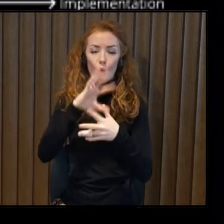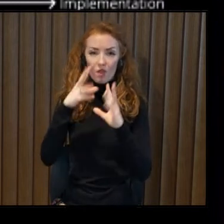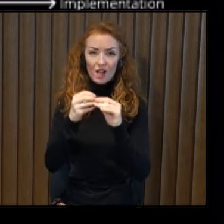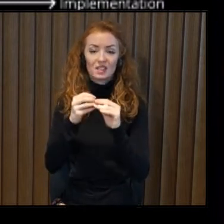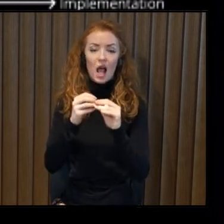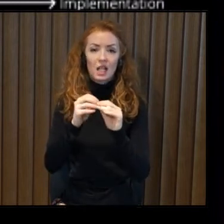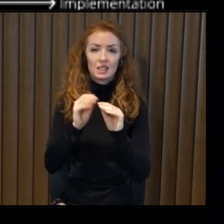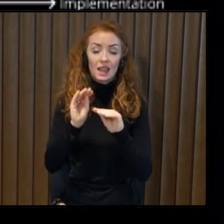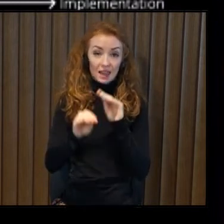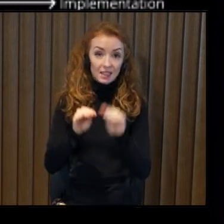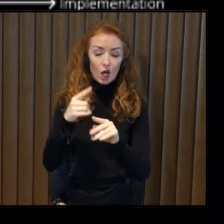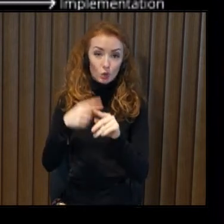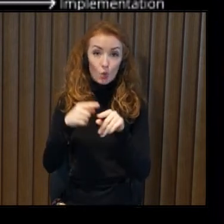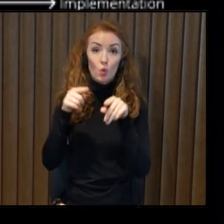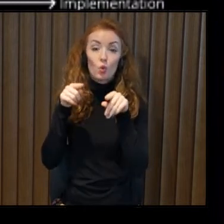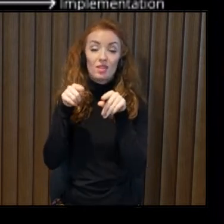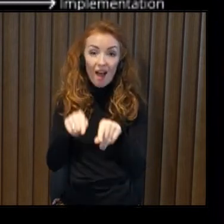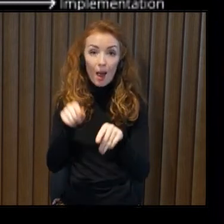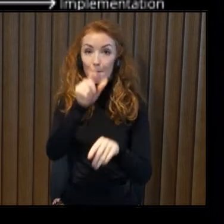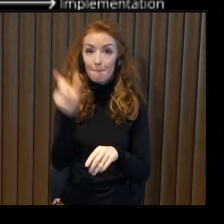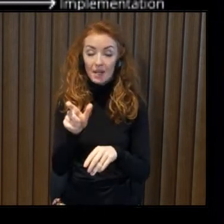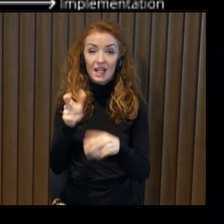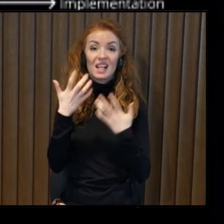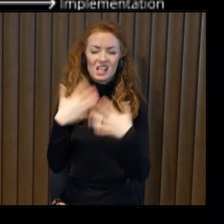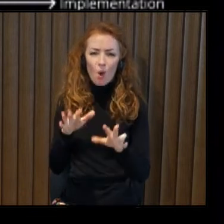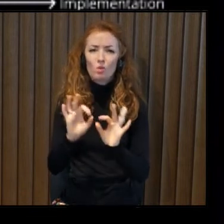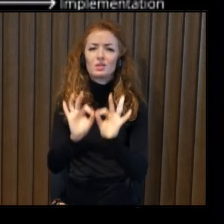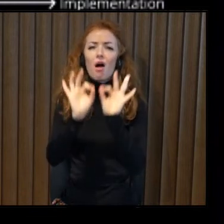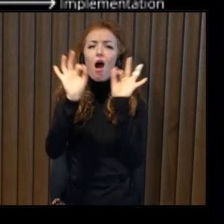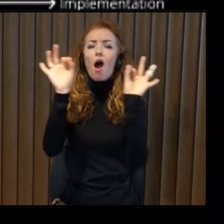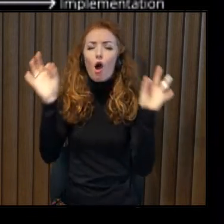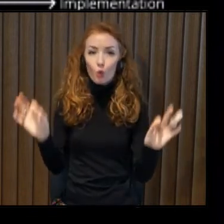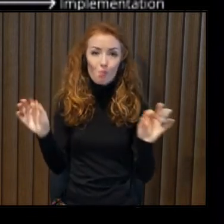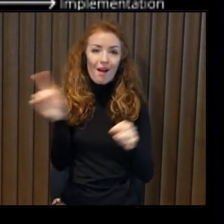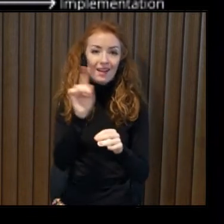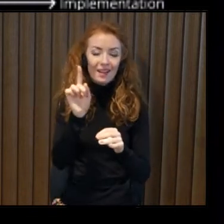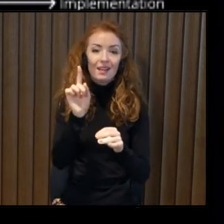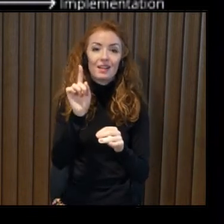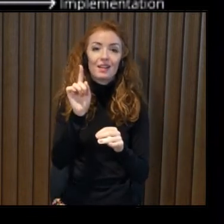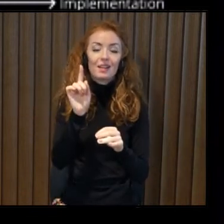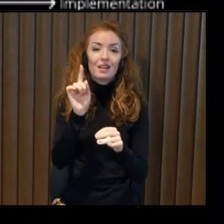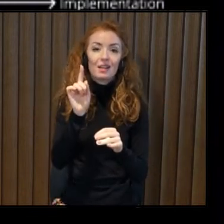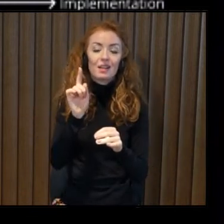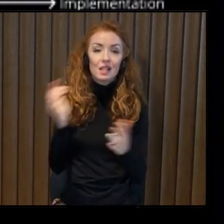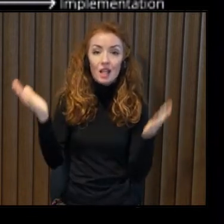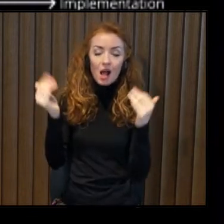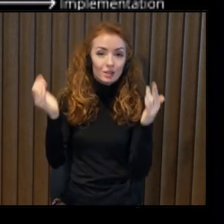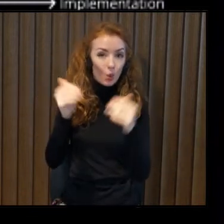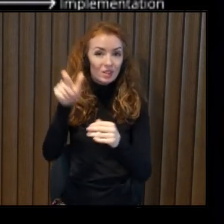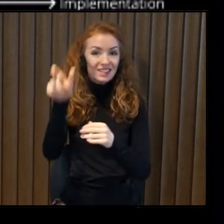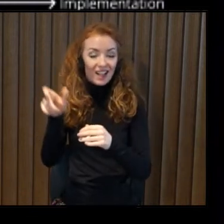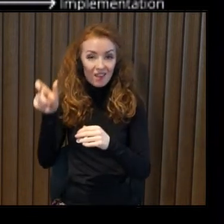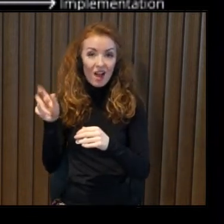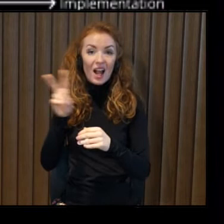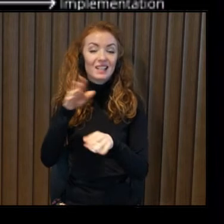earliest idea stages of a design and continuously involve them throughout the process, all the way